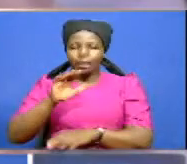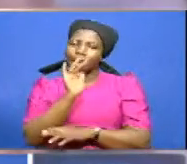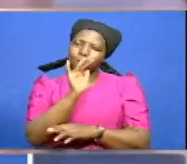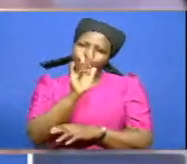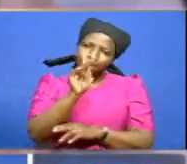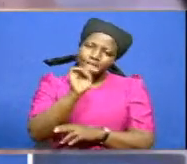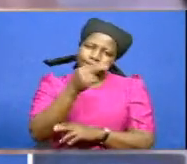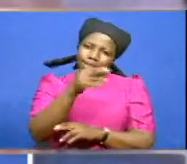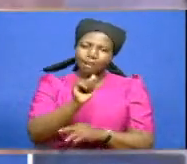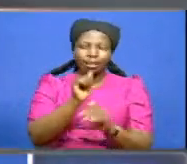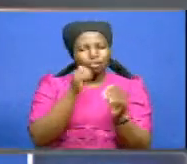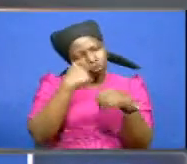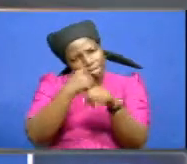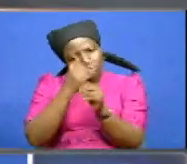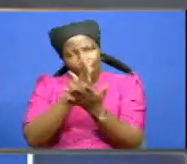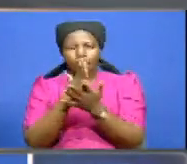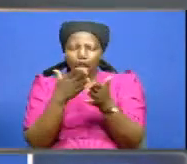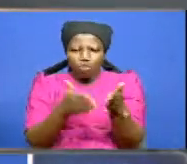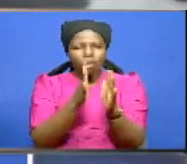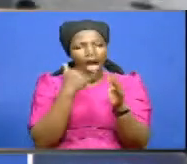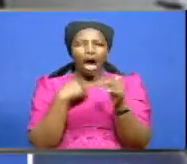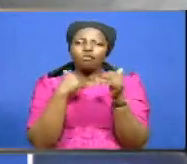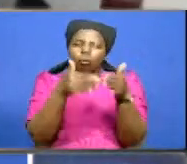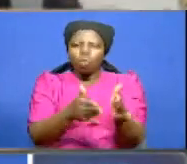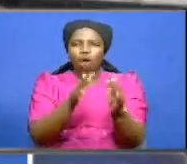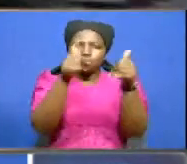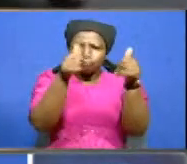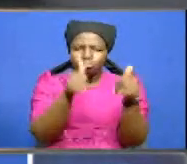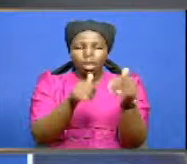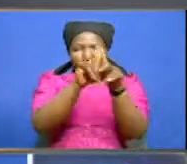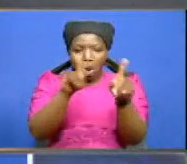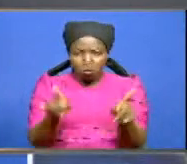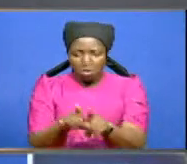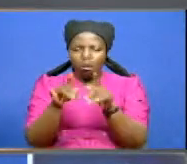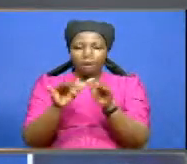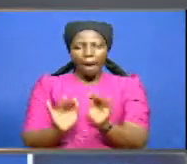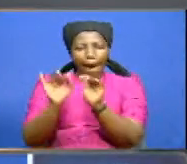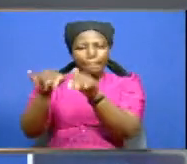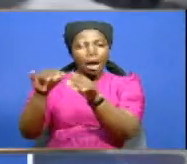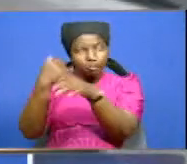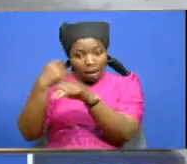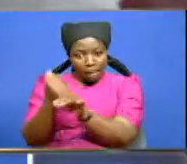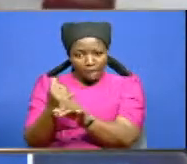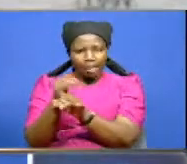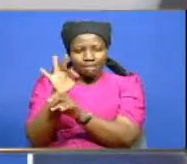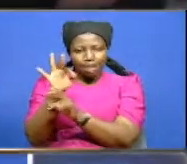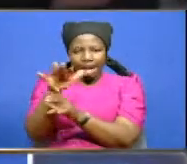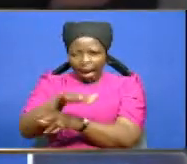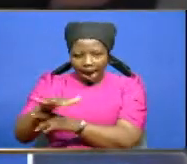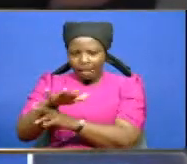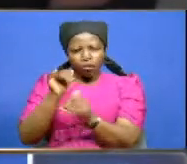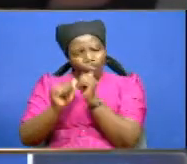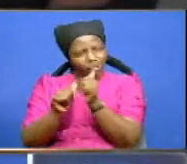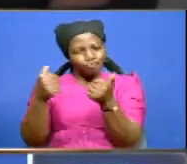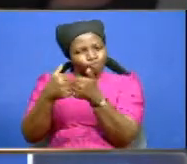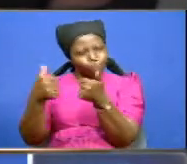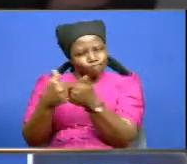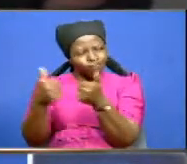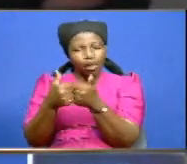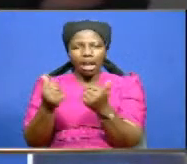that the road is clearly marked with visible signs and bumps erected at 3 black spots that have claimed many lives. Hapa